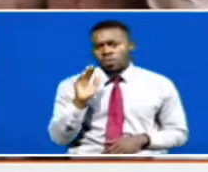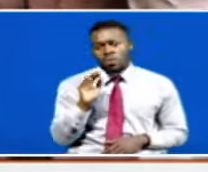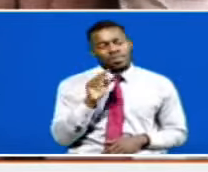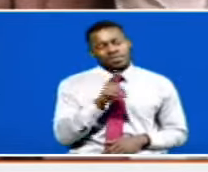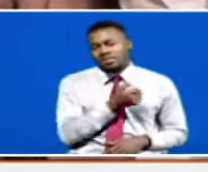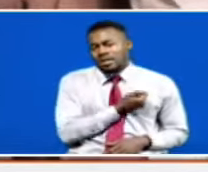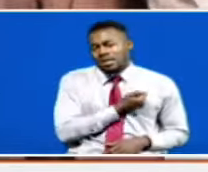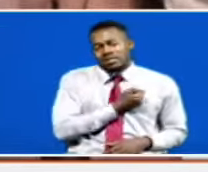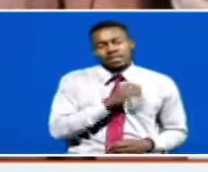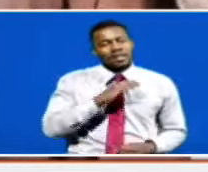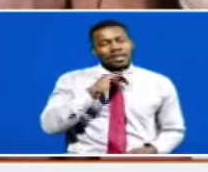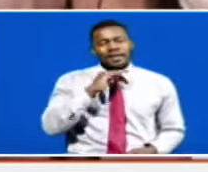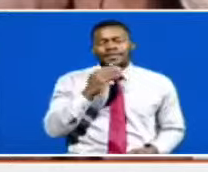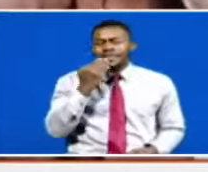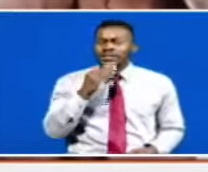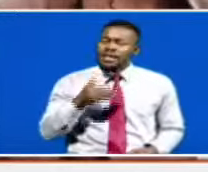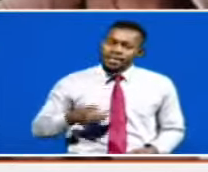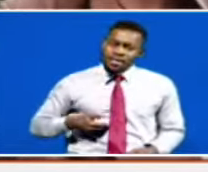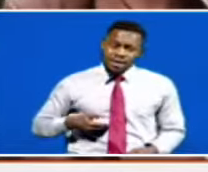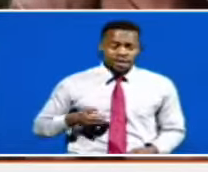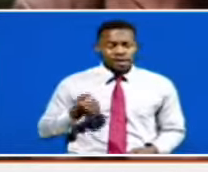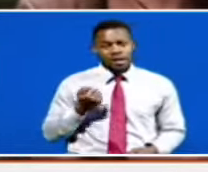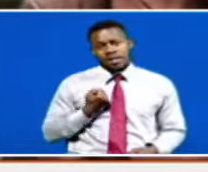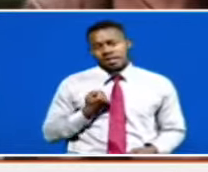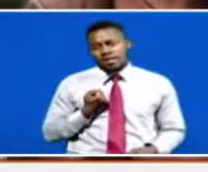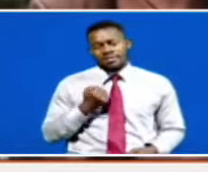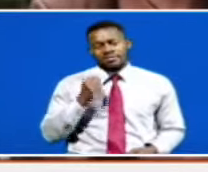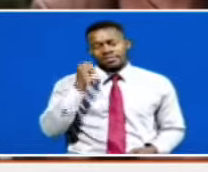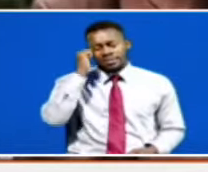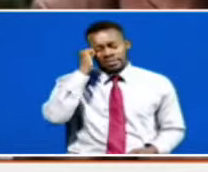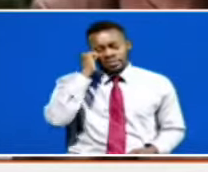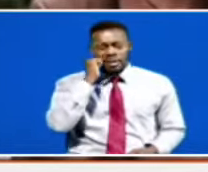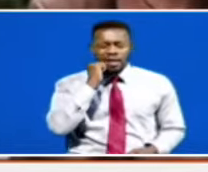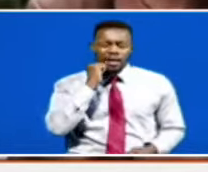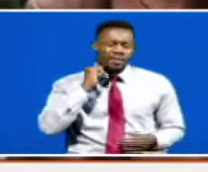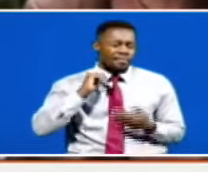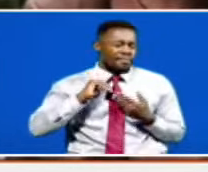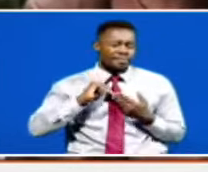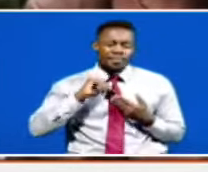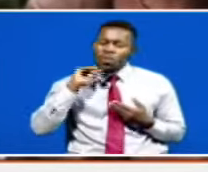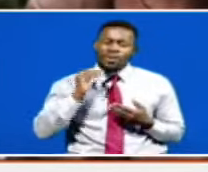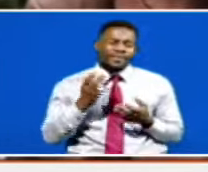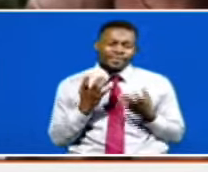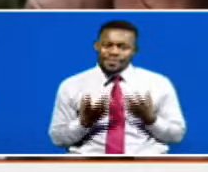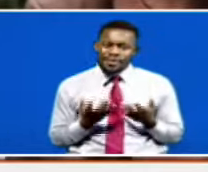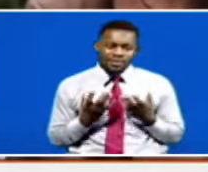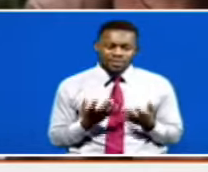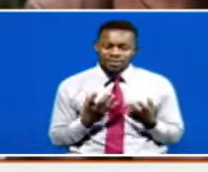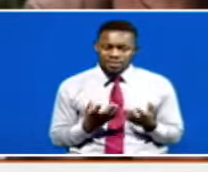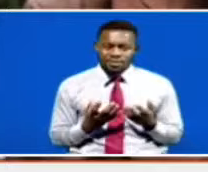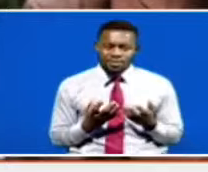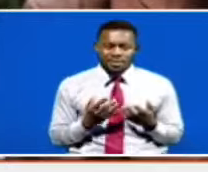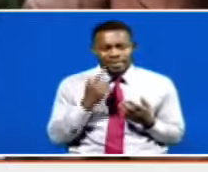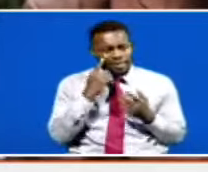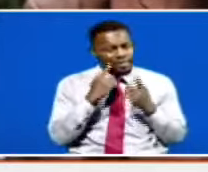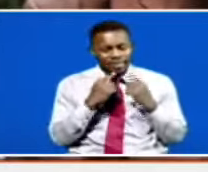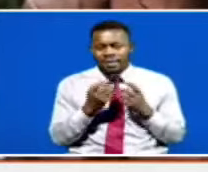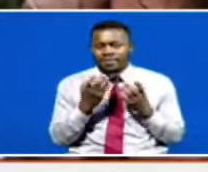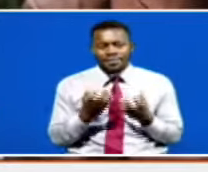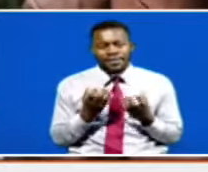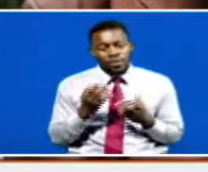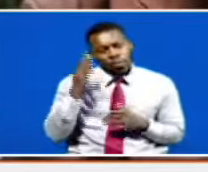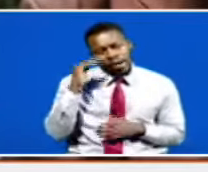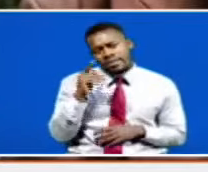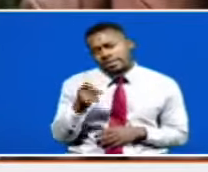ameshatuacha. Ni msana mdogo sana na tuna huzuni mingi sana. Kwa maana kuwazwa na